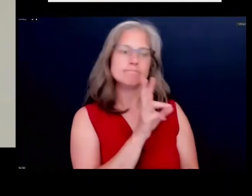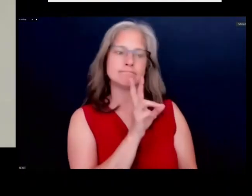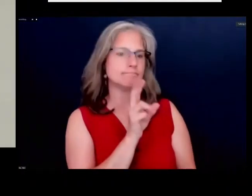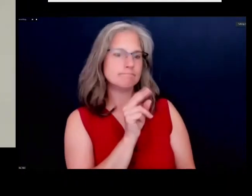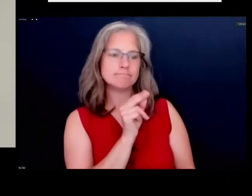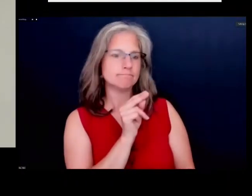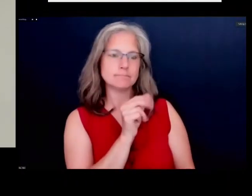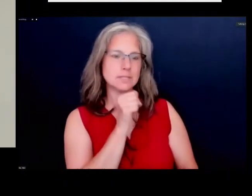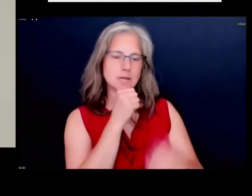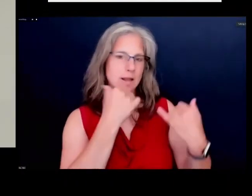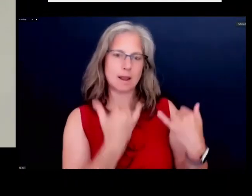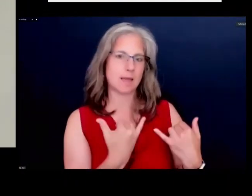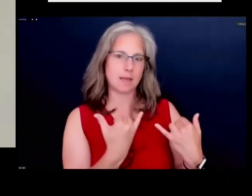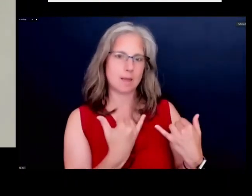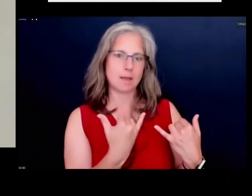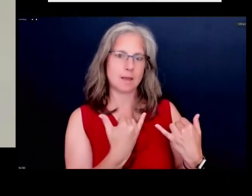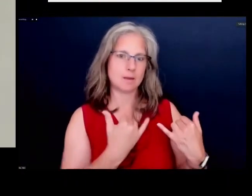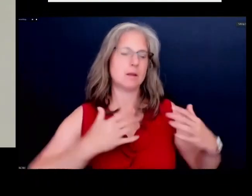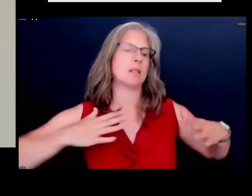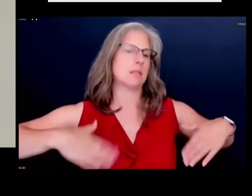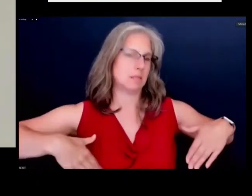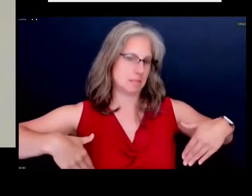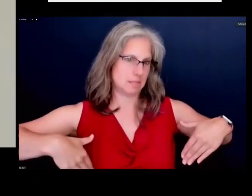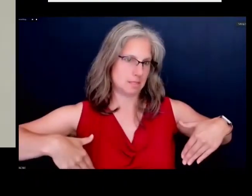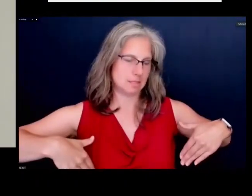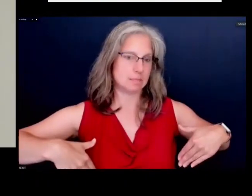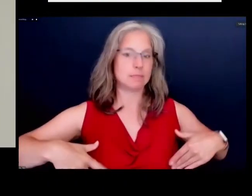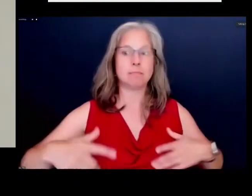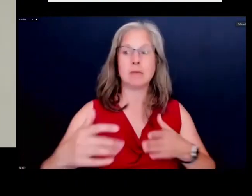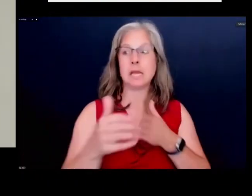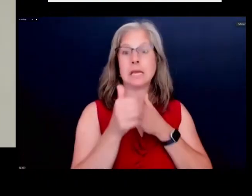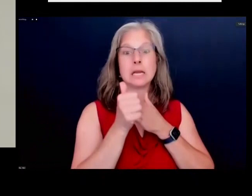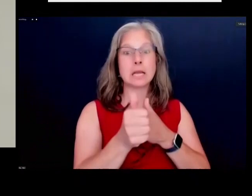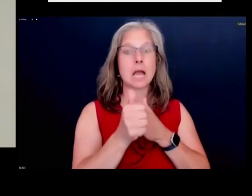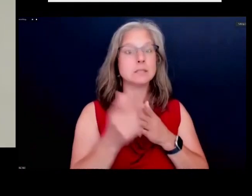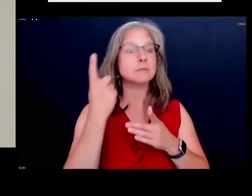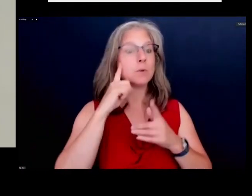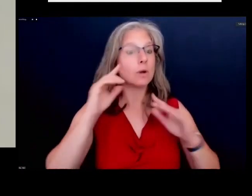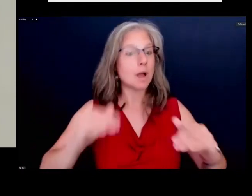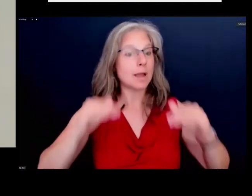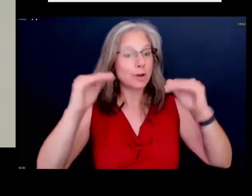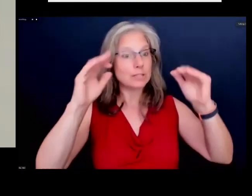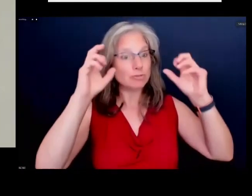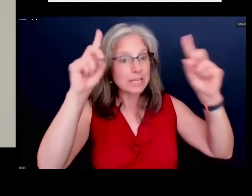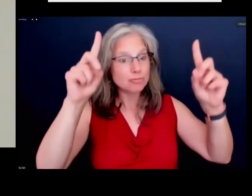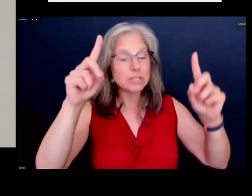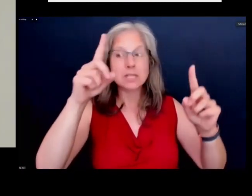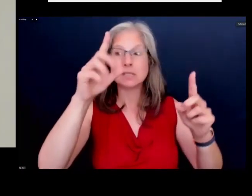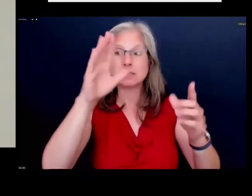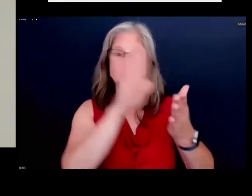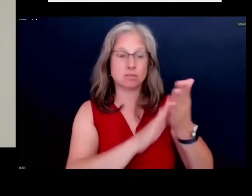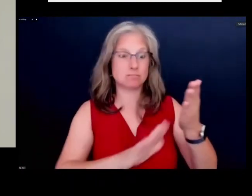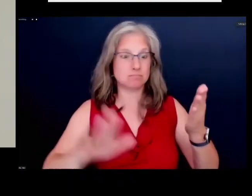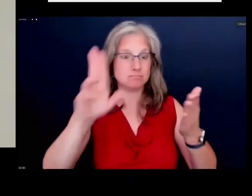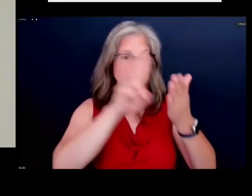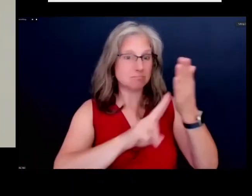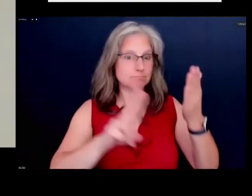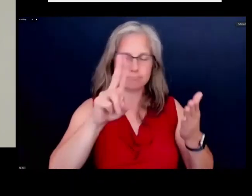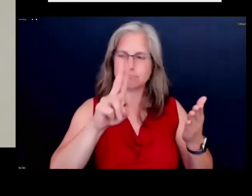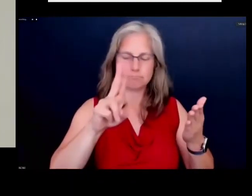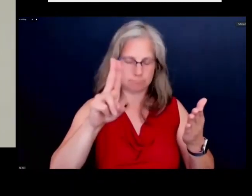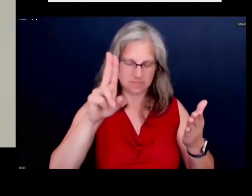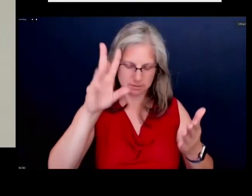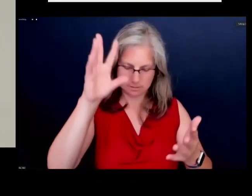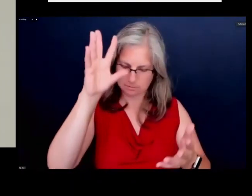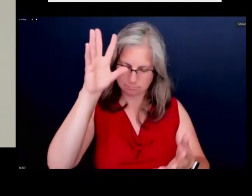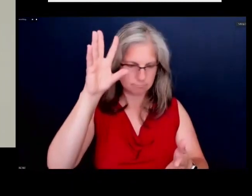Not at this point. I think the guidance for higher education institutions is very